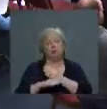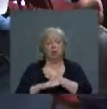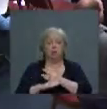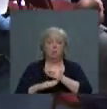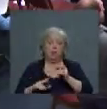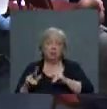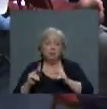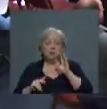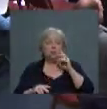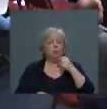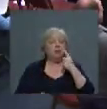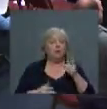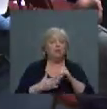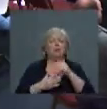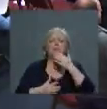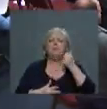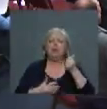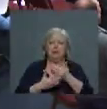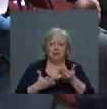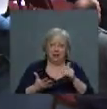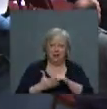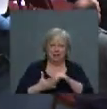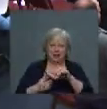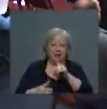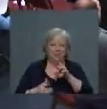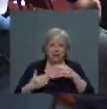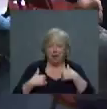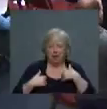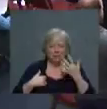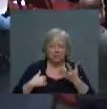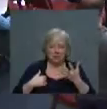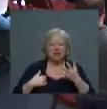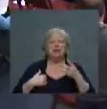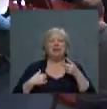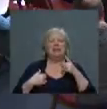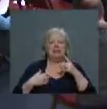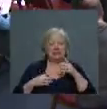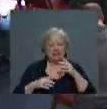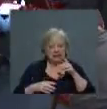that the best thing the City of Little Rock has is its employees. Thank you all.